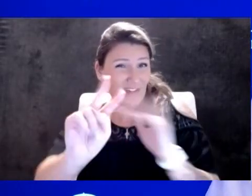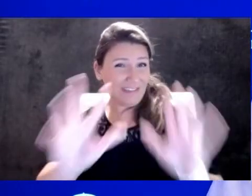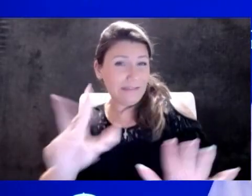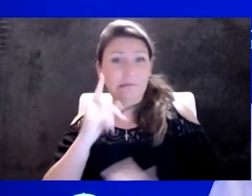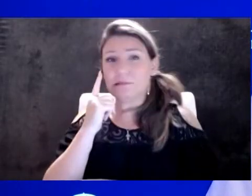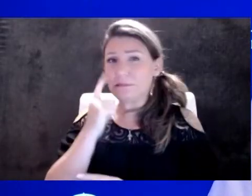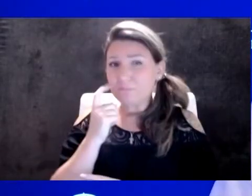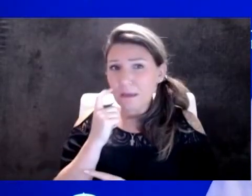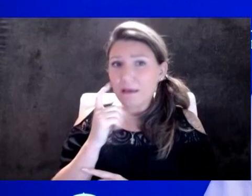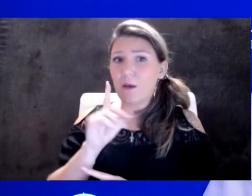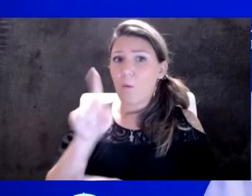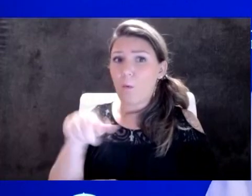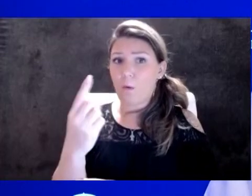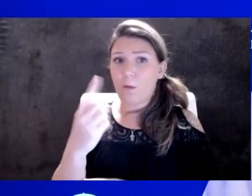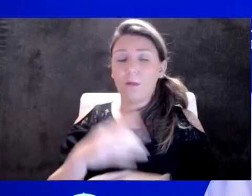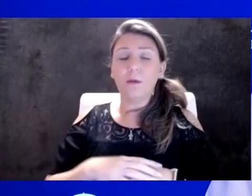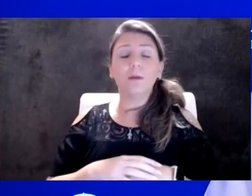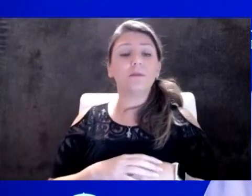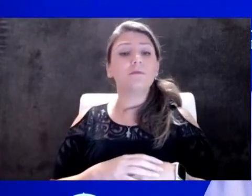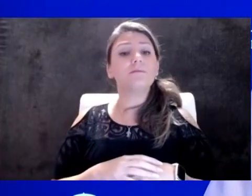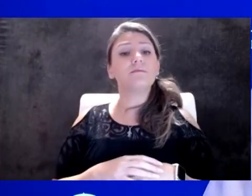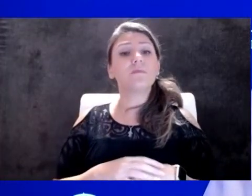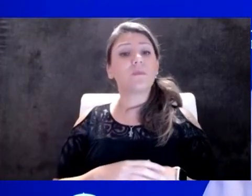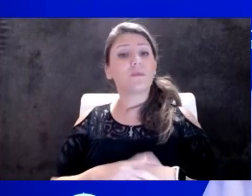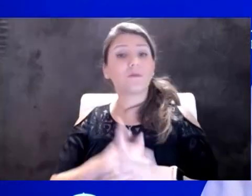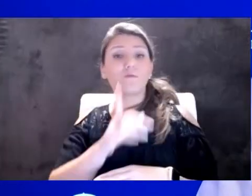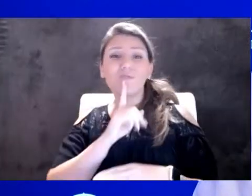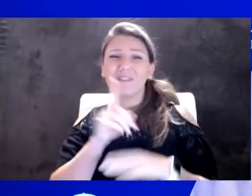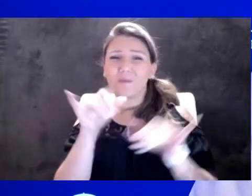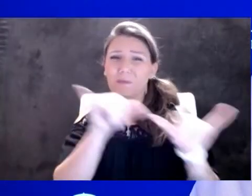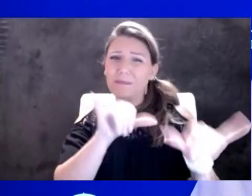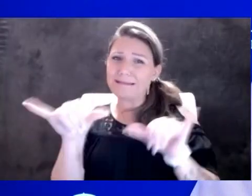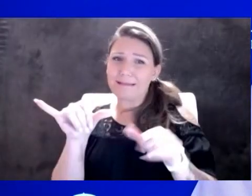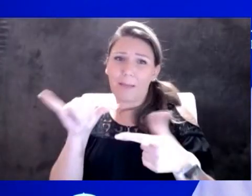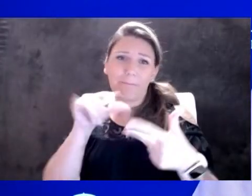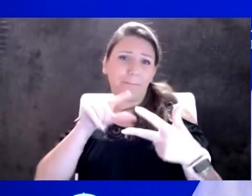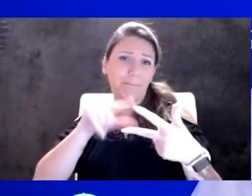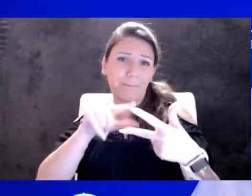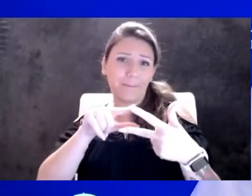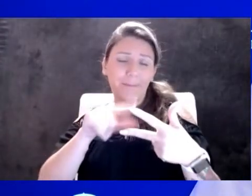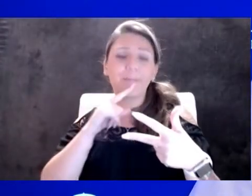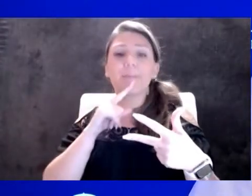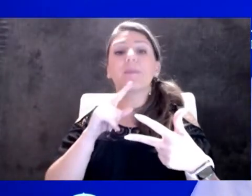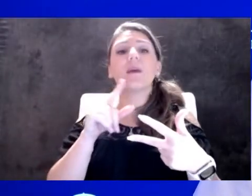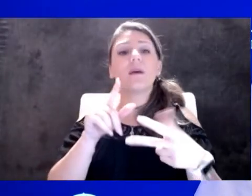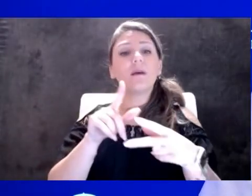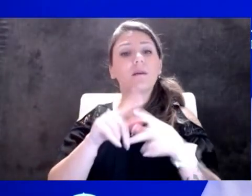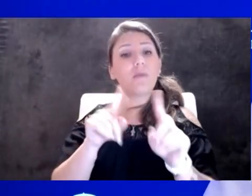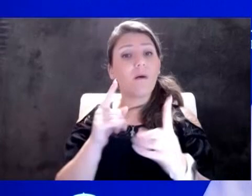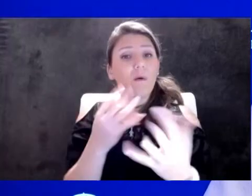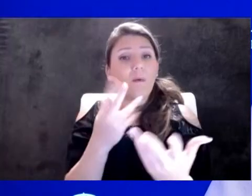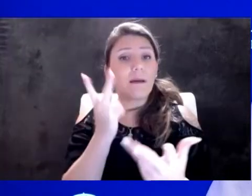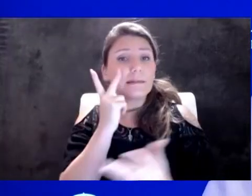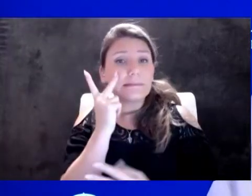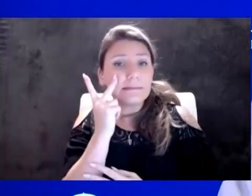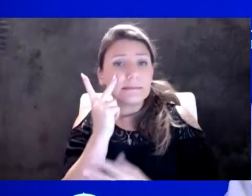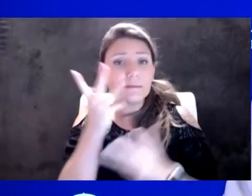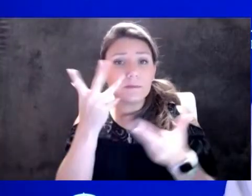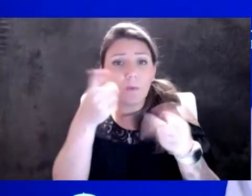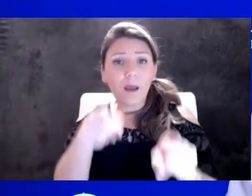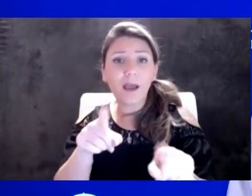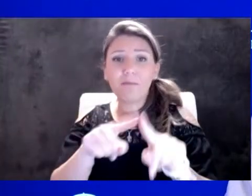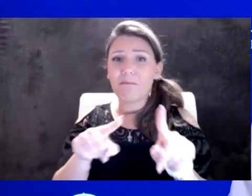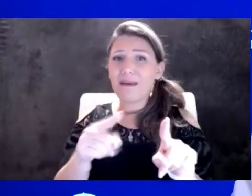the indications are really going to be the same as for Pfizer. But we will wait and see what happens. But I think it's good news that they